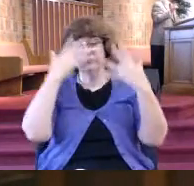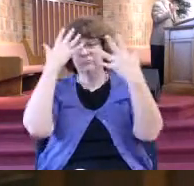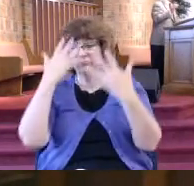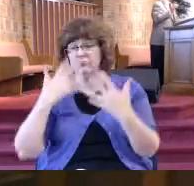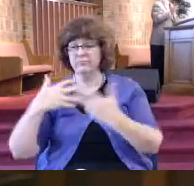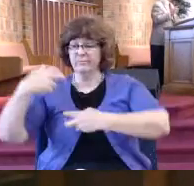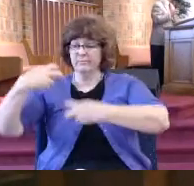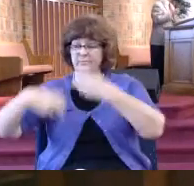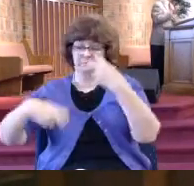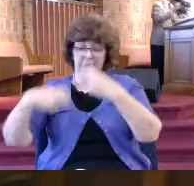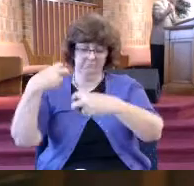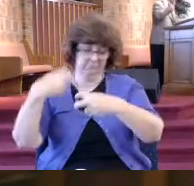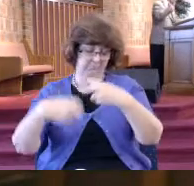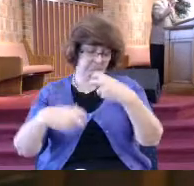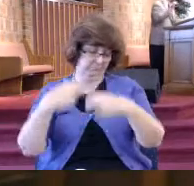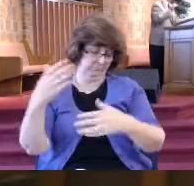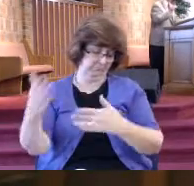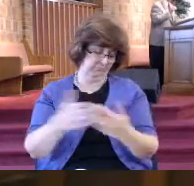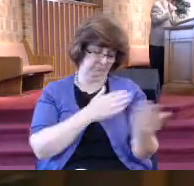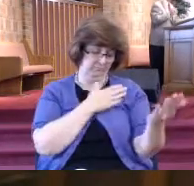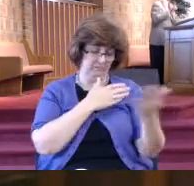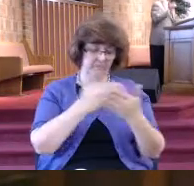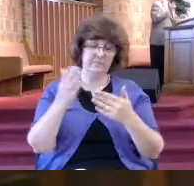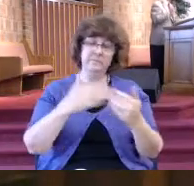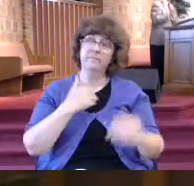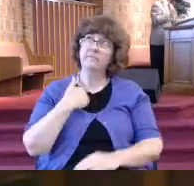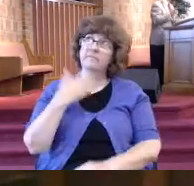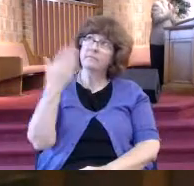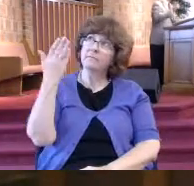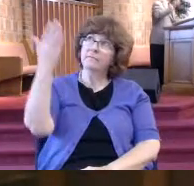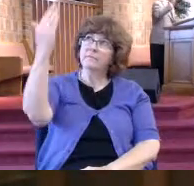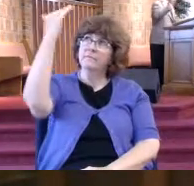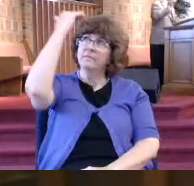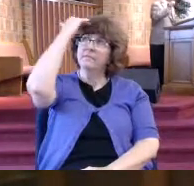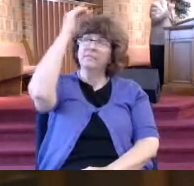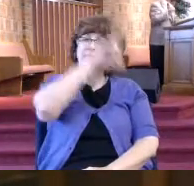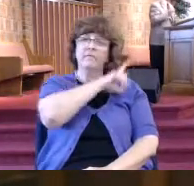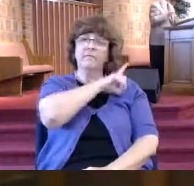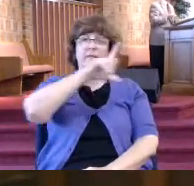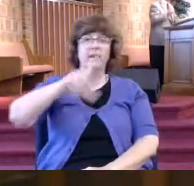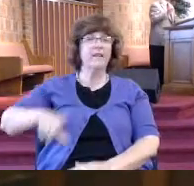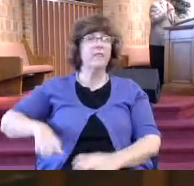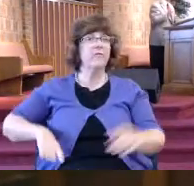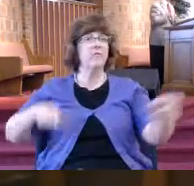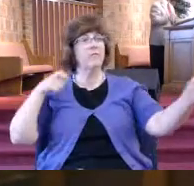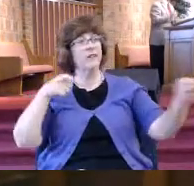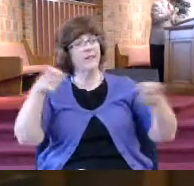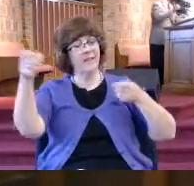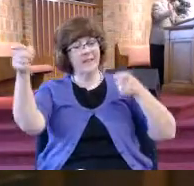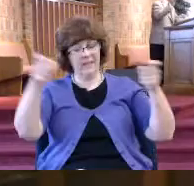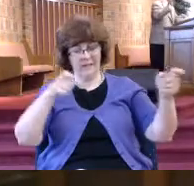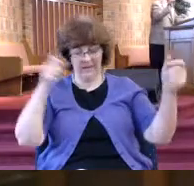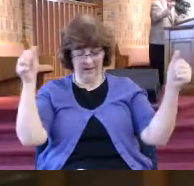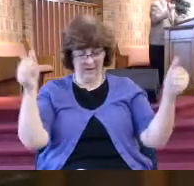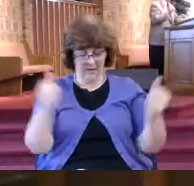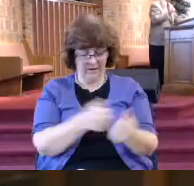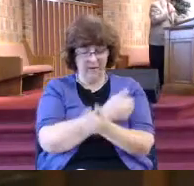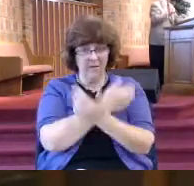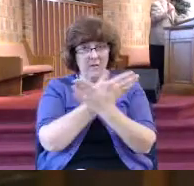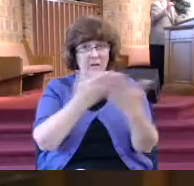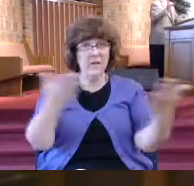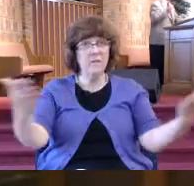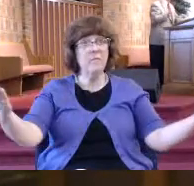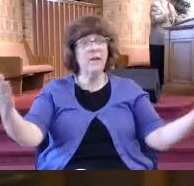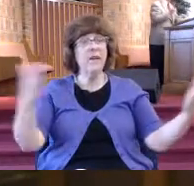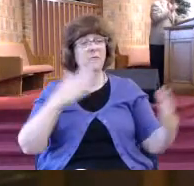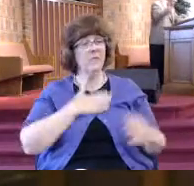or rain. The Lord I know ruleth o'er everything, and